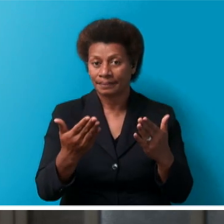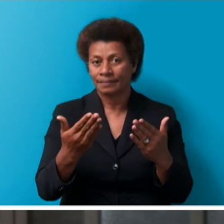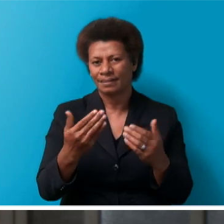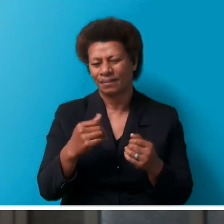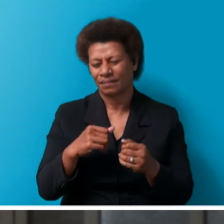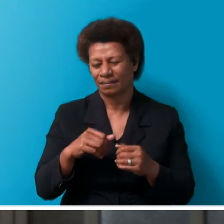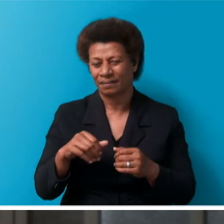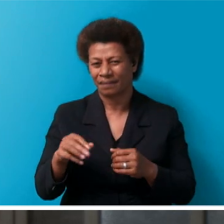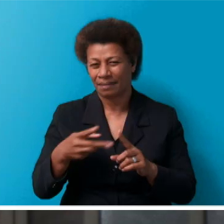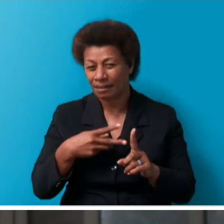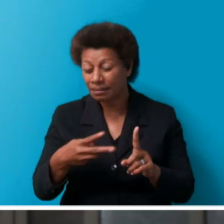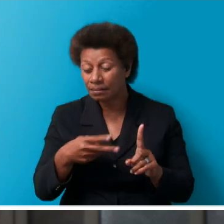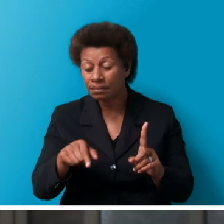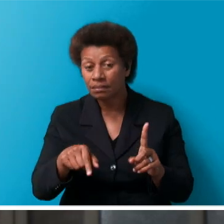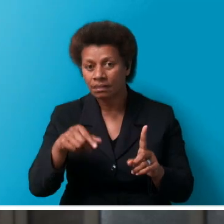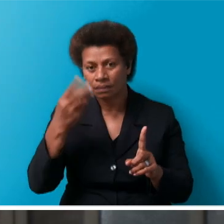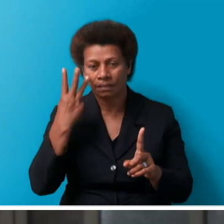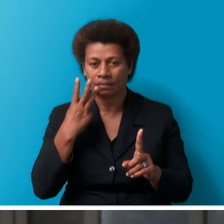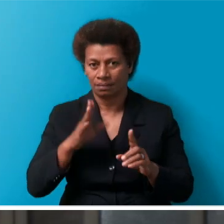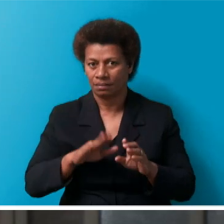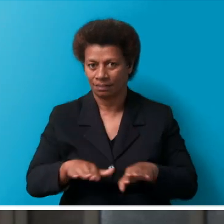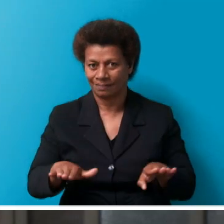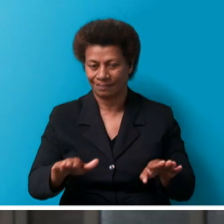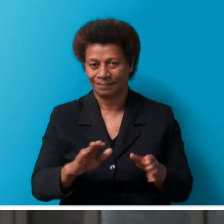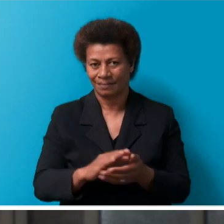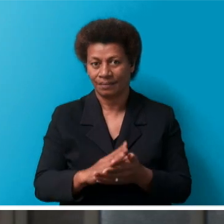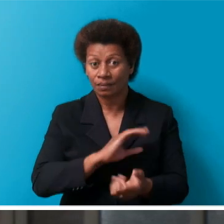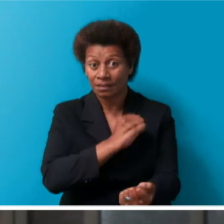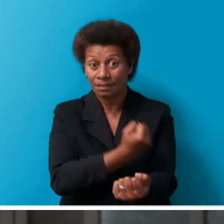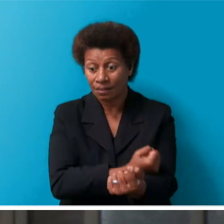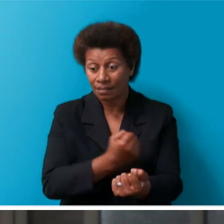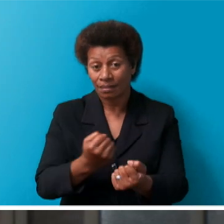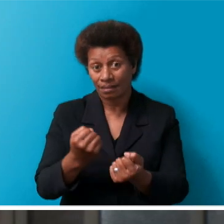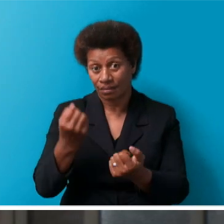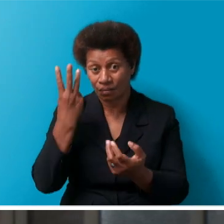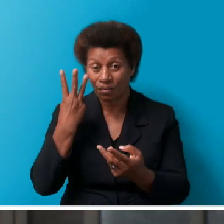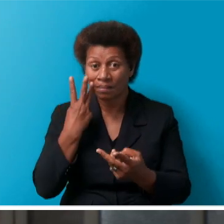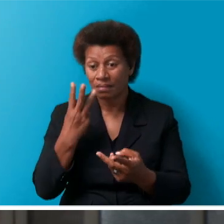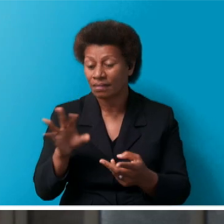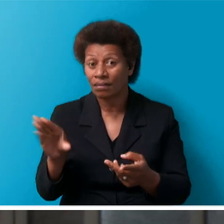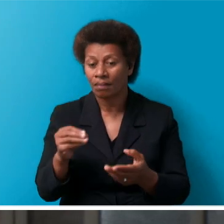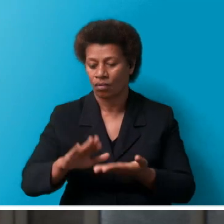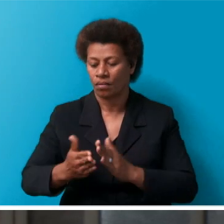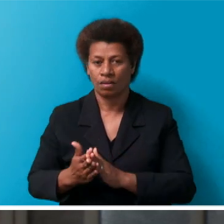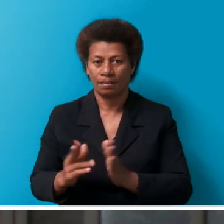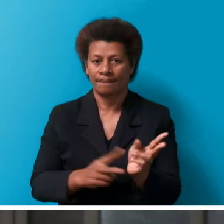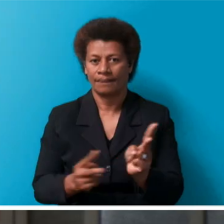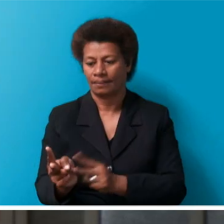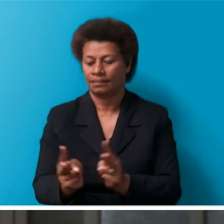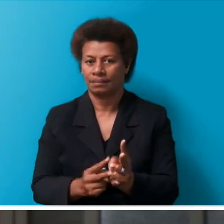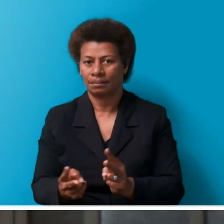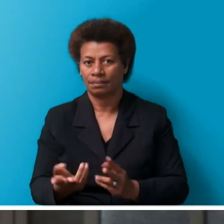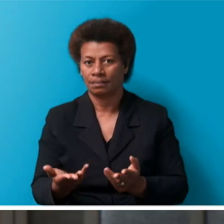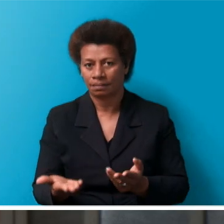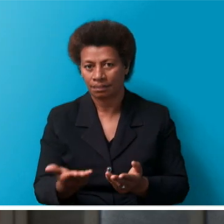children. We will be strengthening divisional and district women forums at the grassroots level. This is an essential step